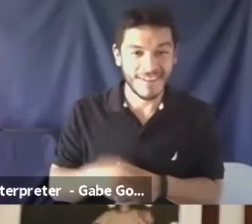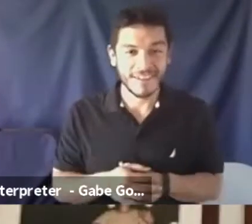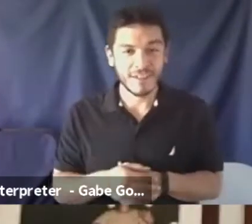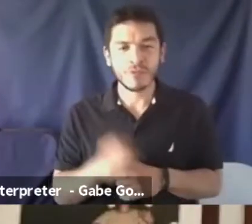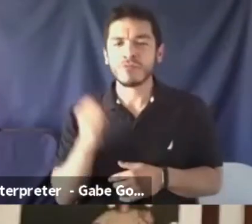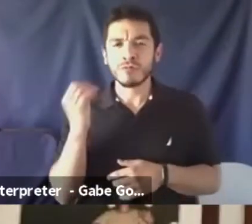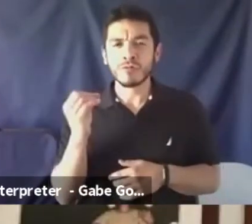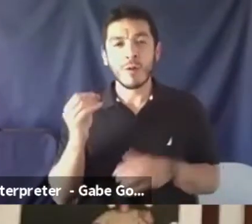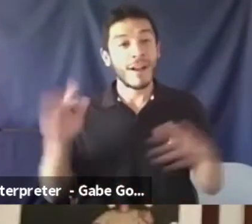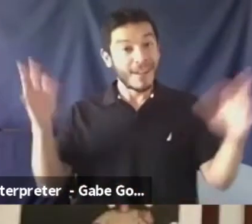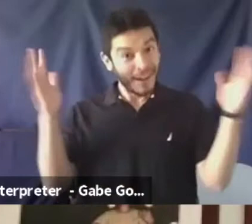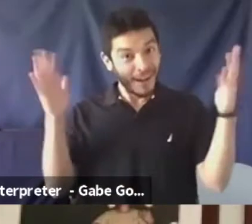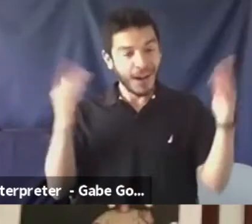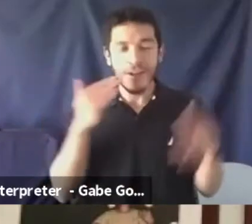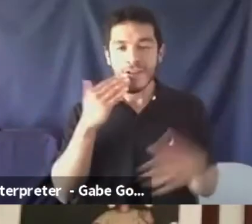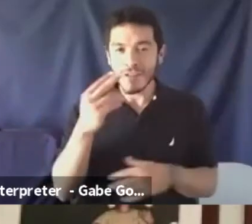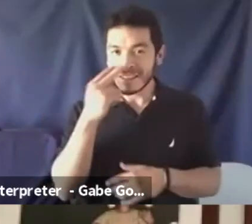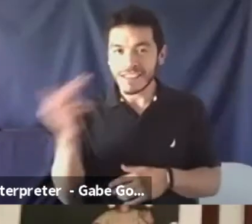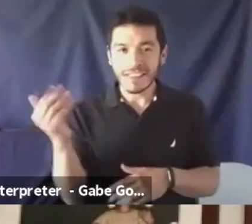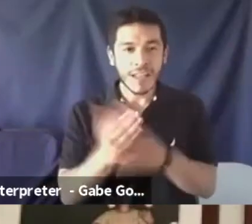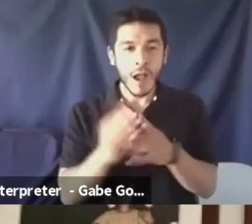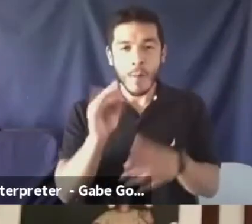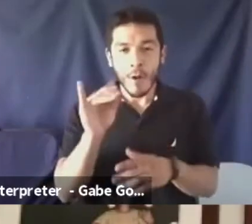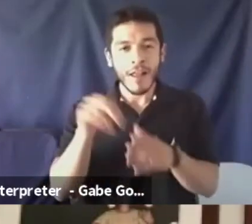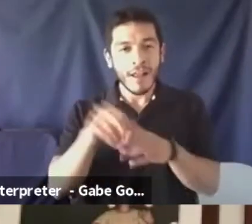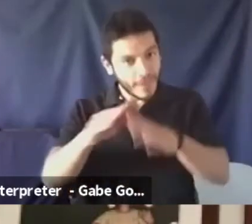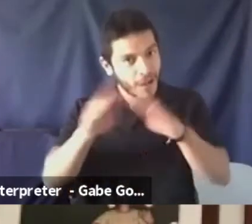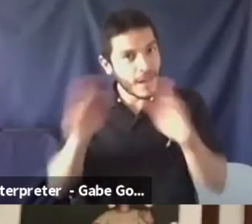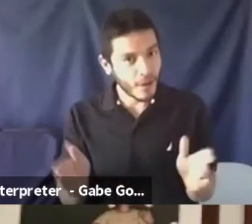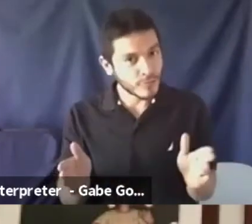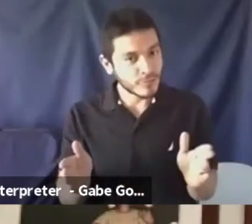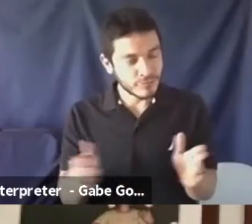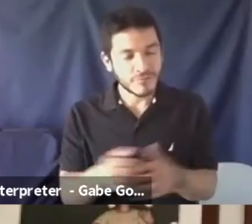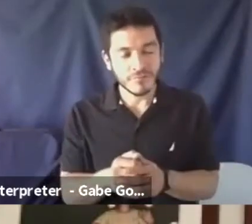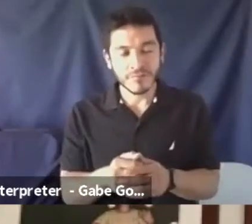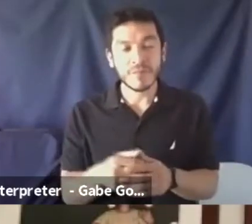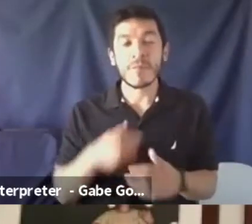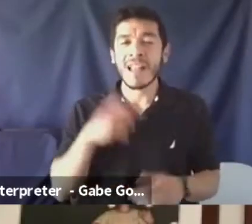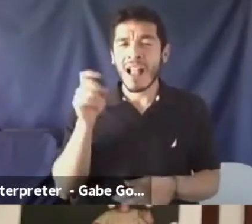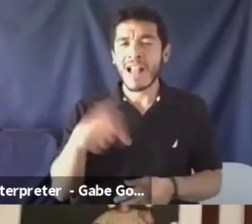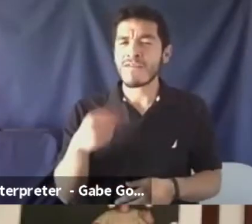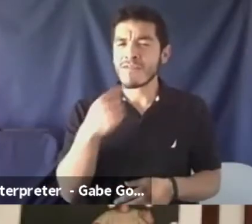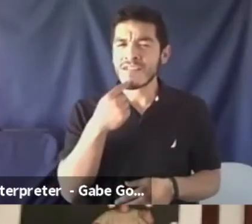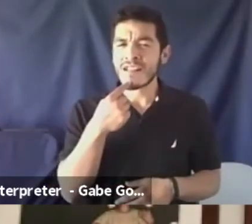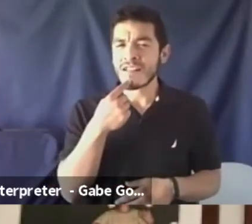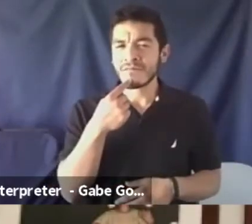So yay, good to see some Brooklyn in the house. So that's great. So I have to say, I am